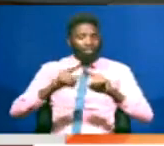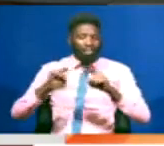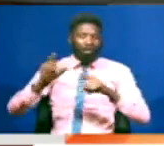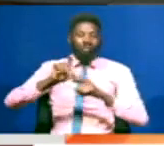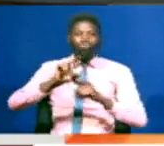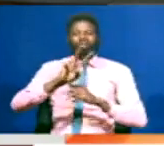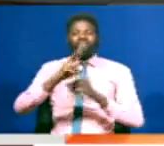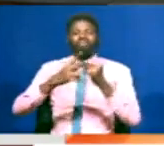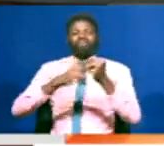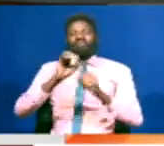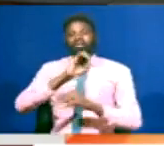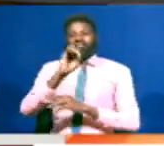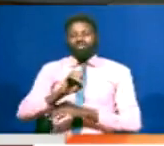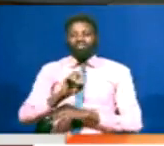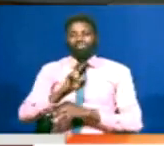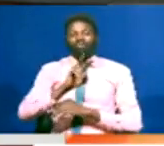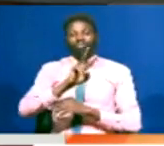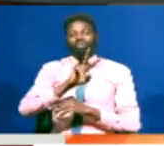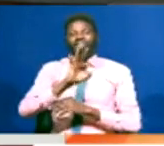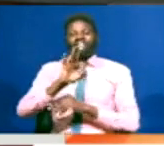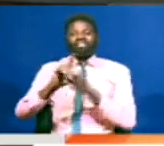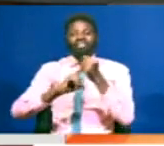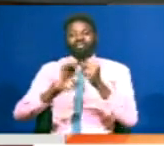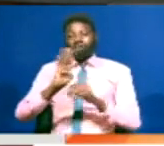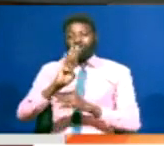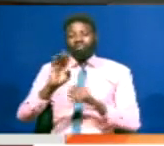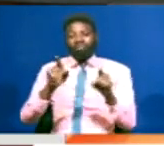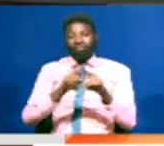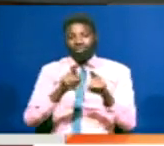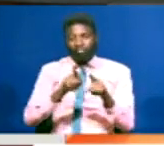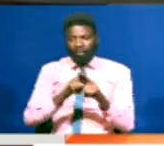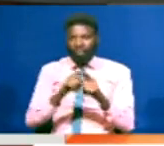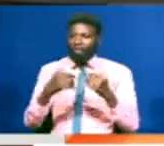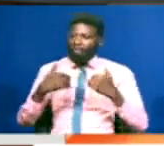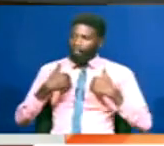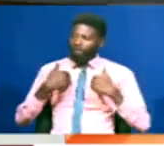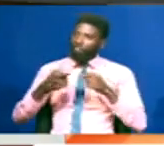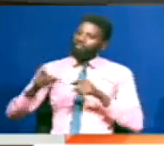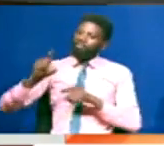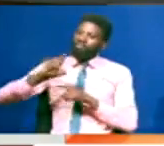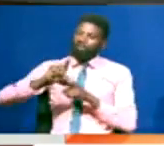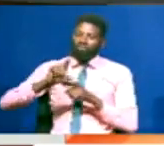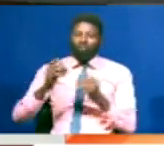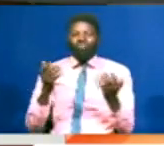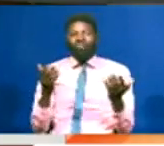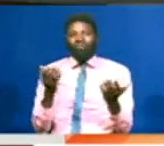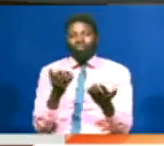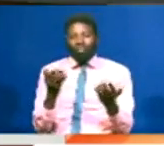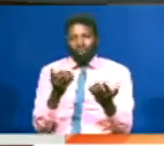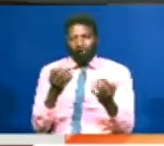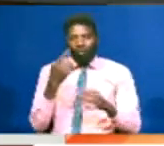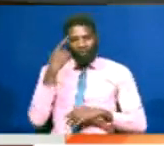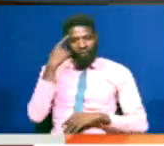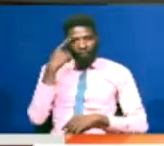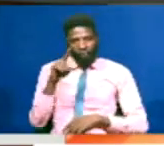236 billion shillings, which on the other hand saw a similar increase in the stock of gross